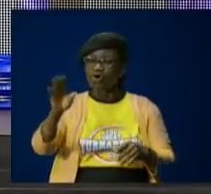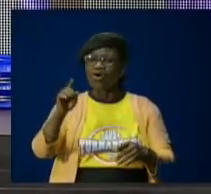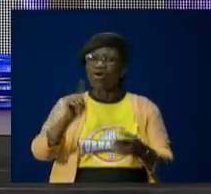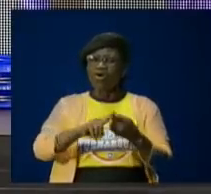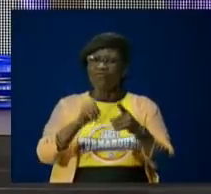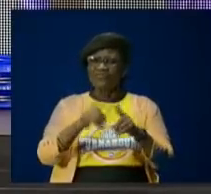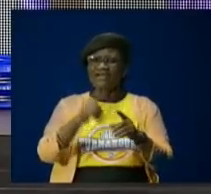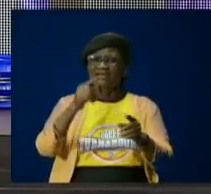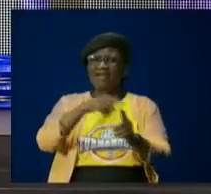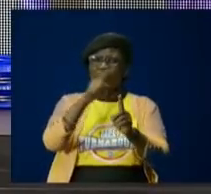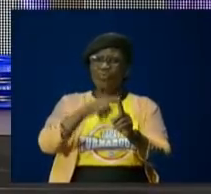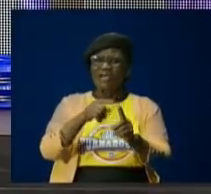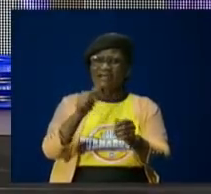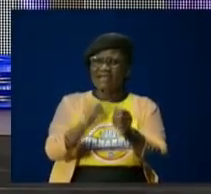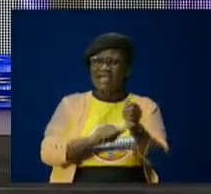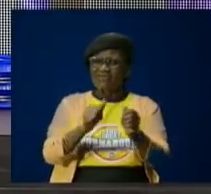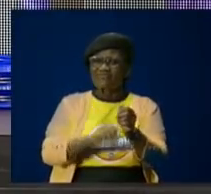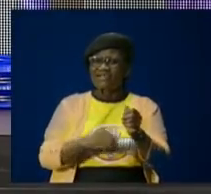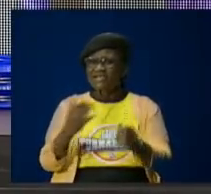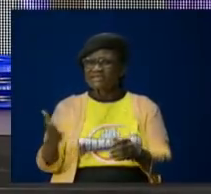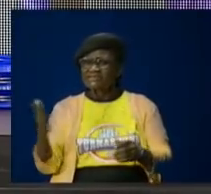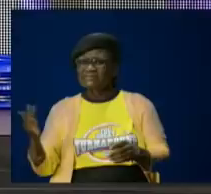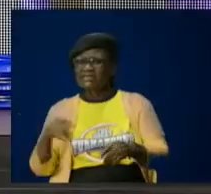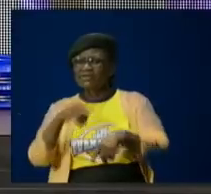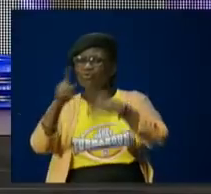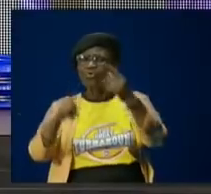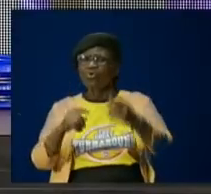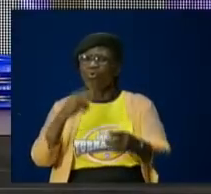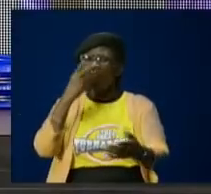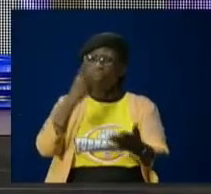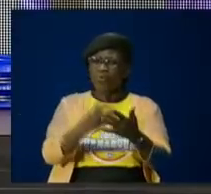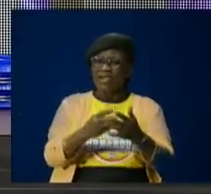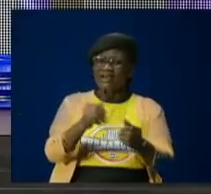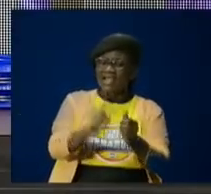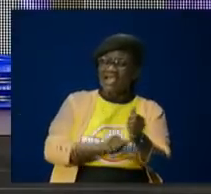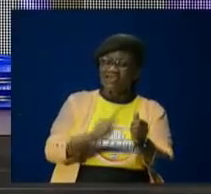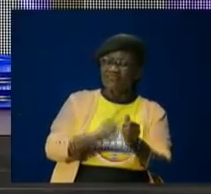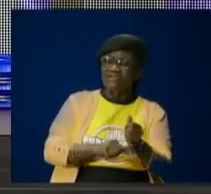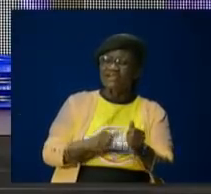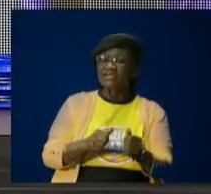When everything is going smoothly, oh, everybody is a friend.